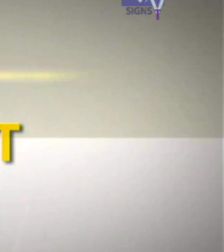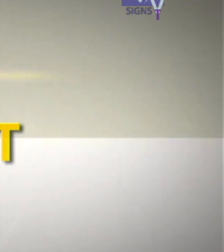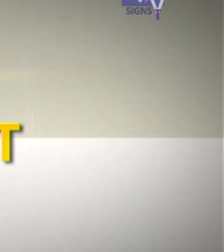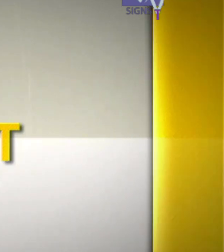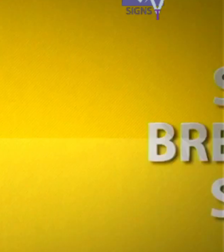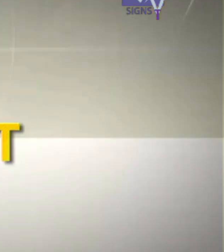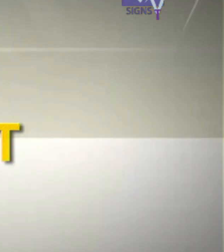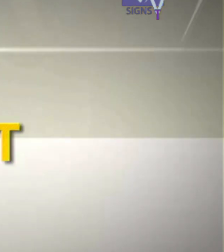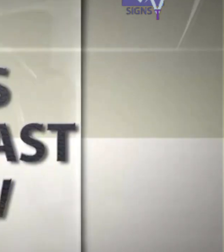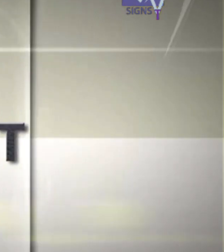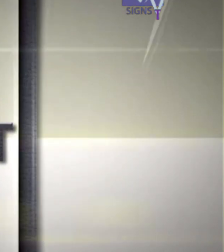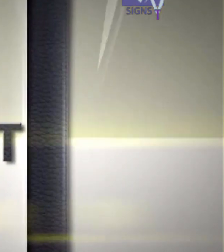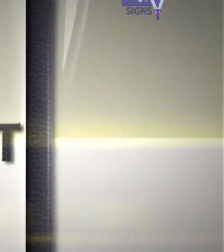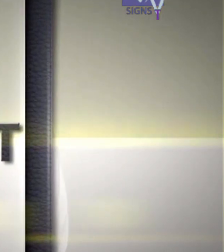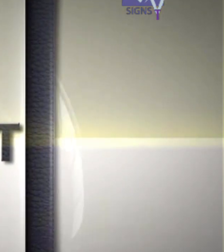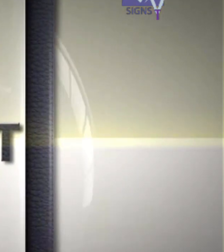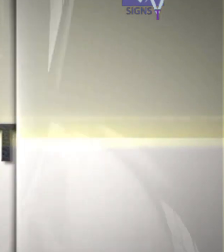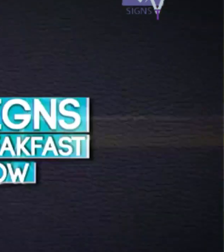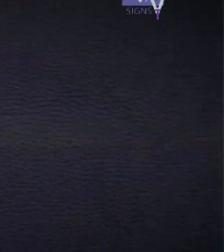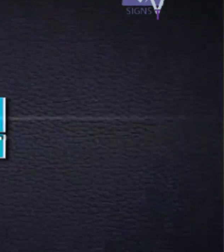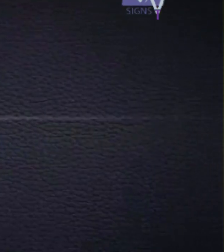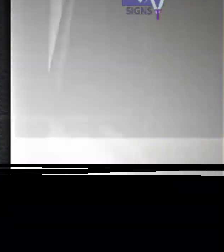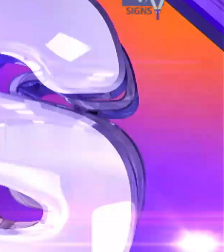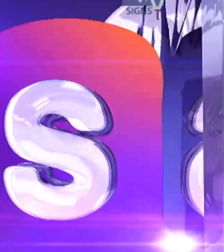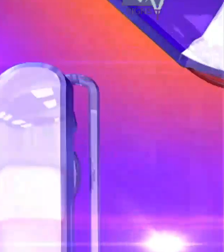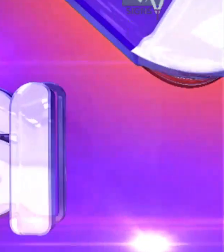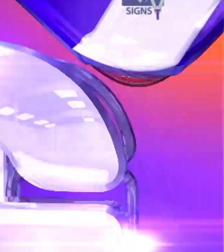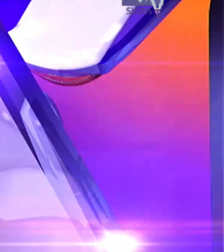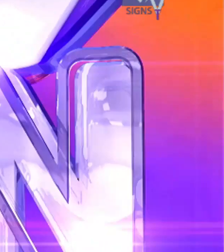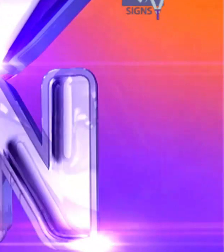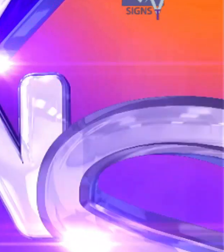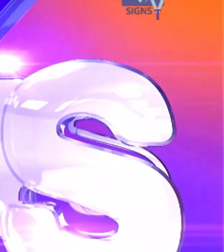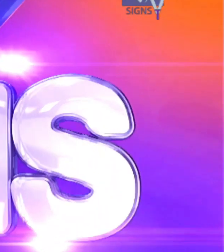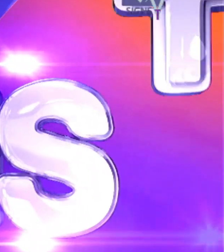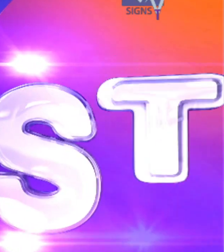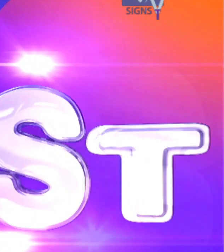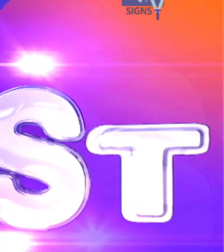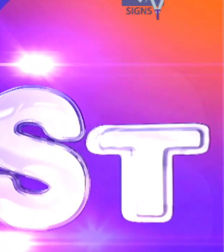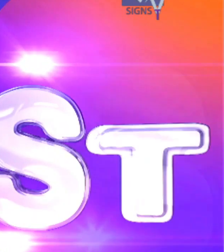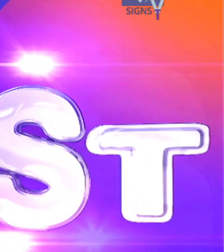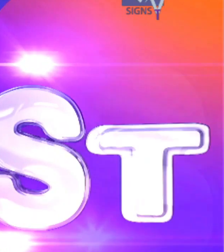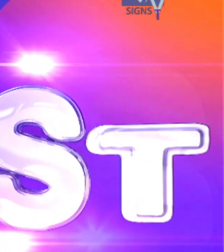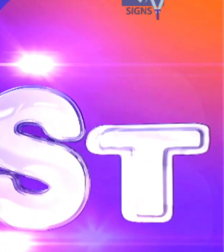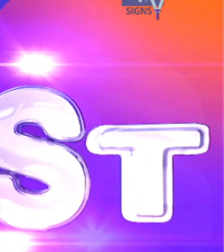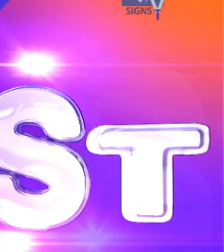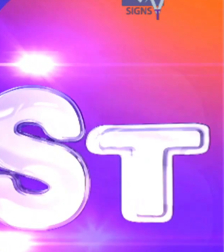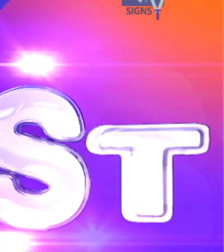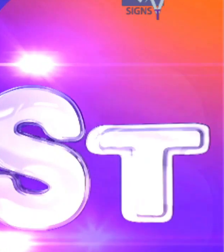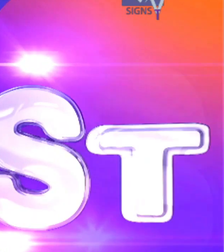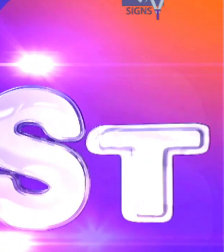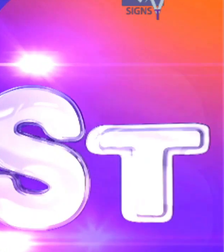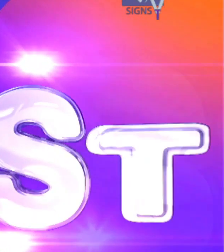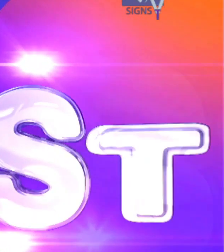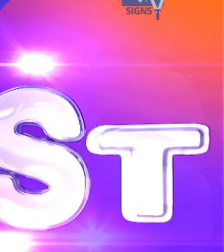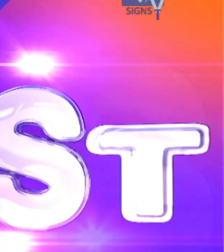is developing, how do we ensure that we can be able to distinguish who is human and who is machine or who